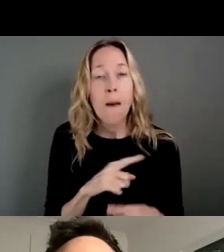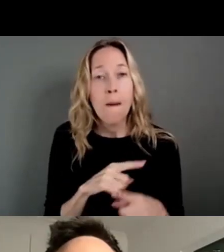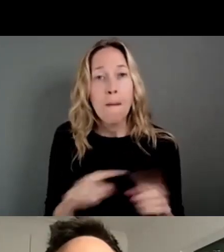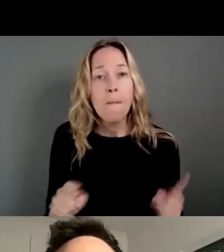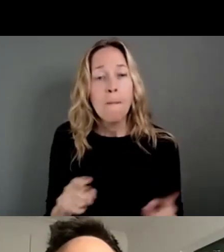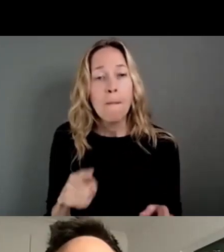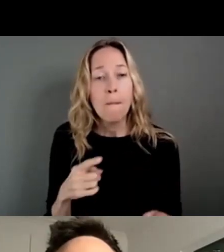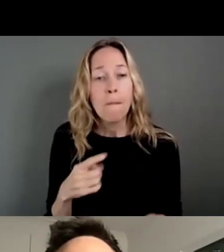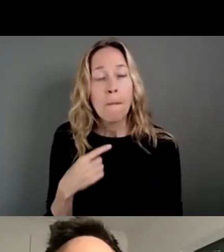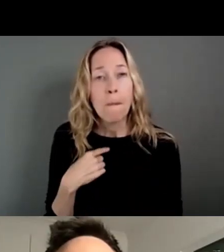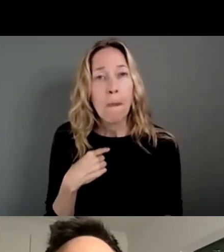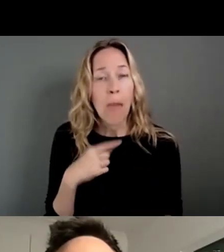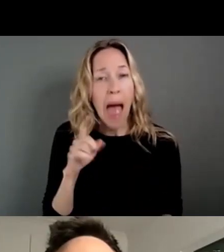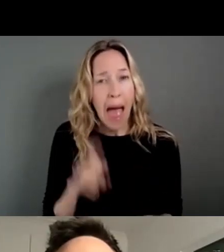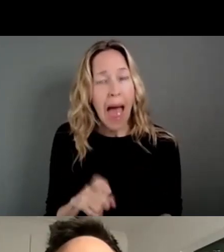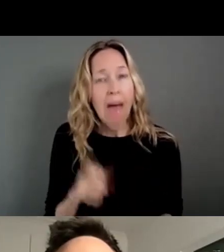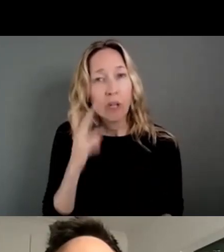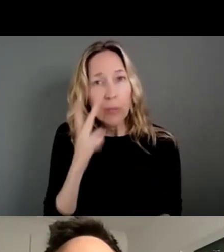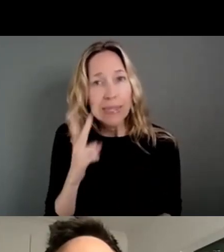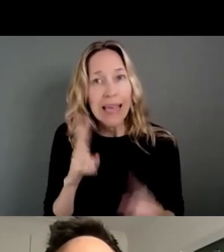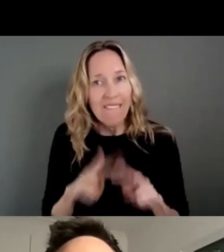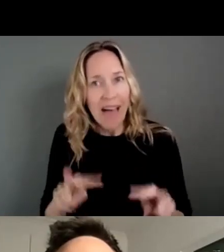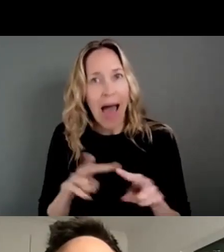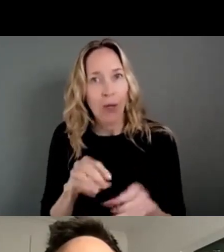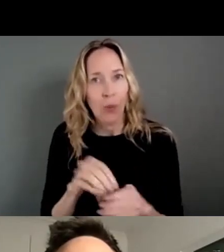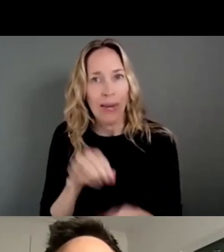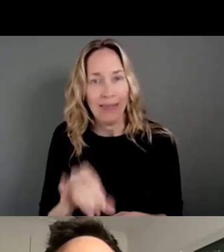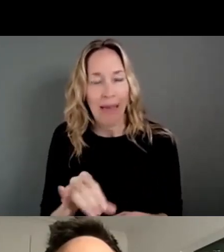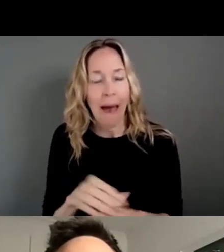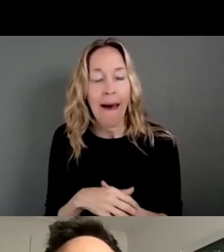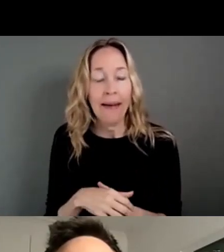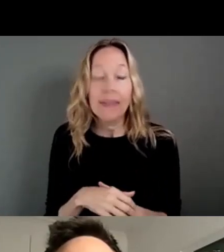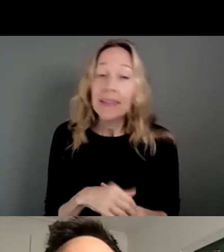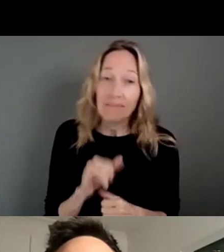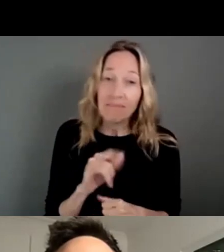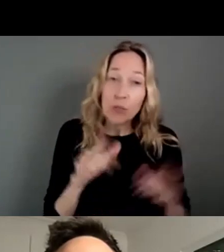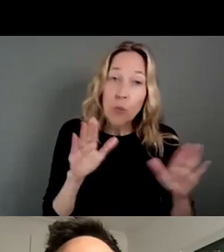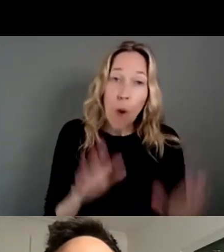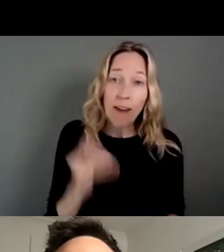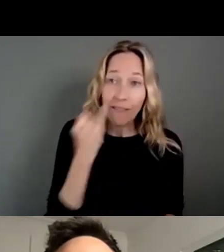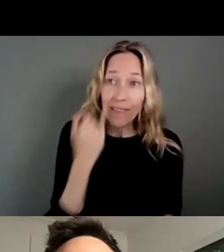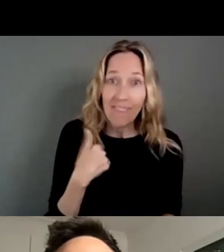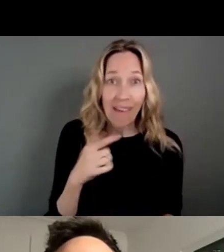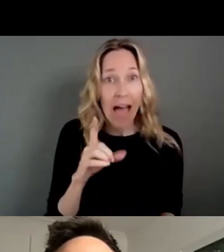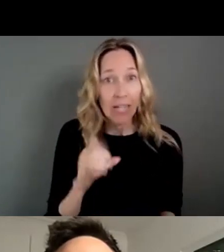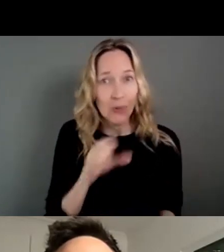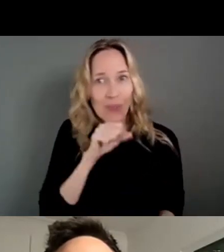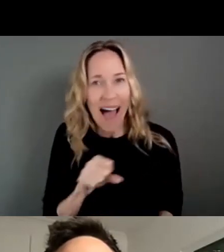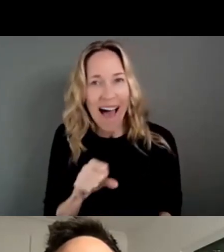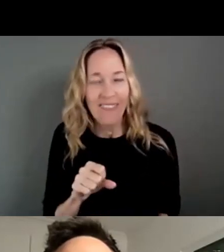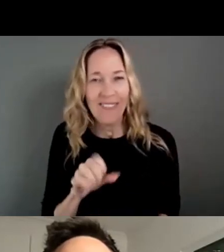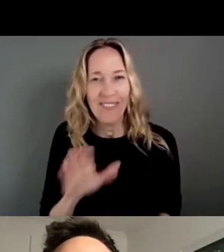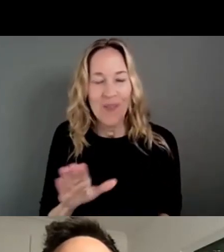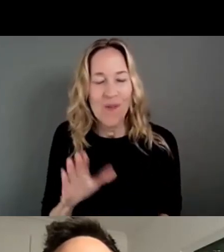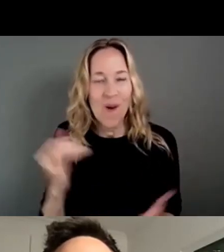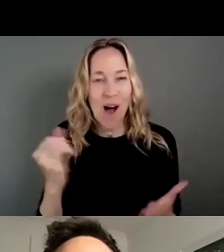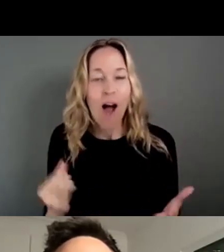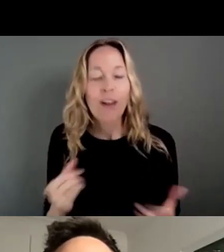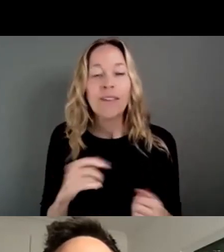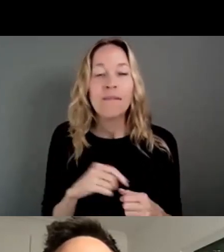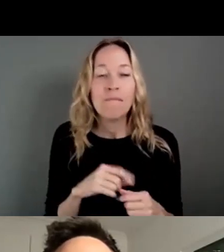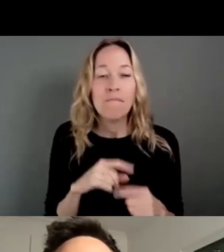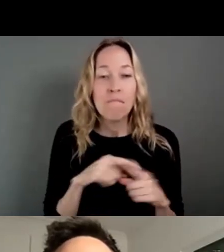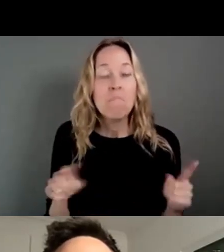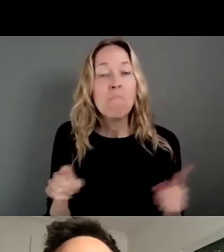you do. But I guess I need to see that somebody out there loves what you're doing, and so